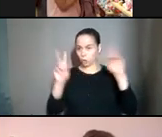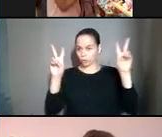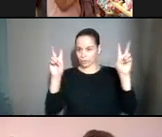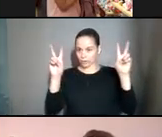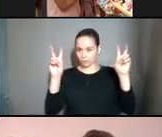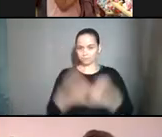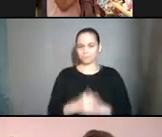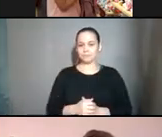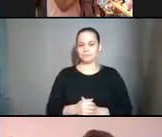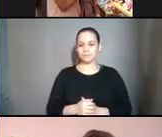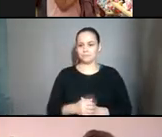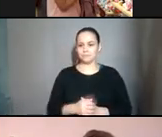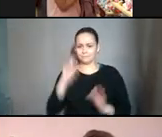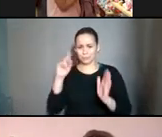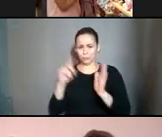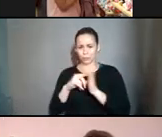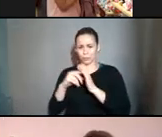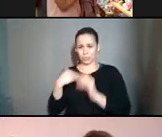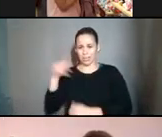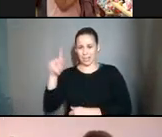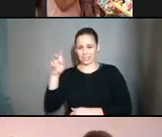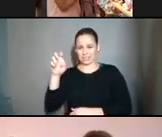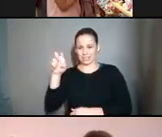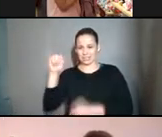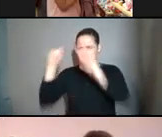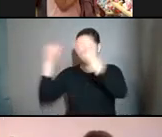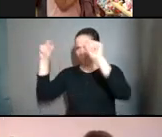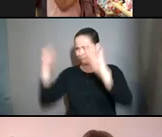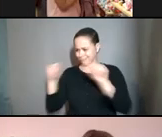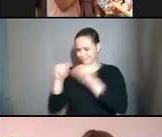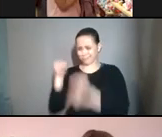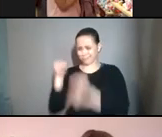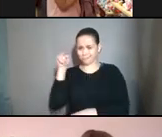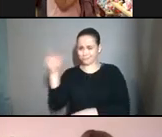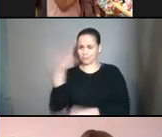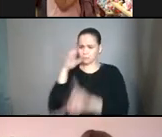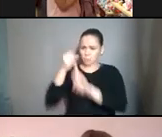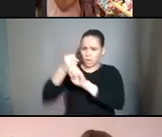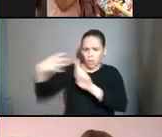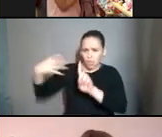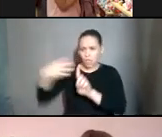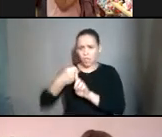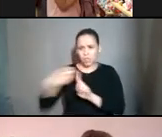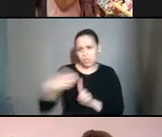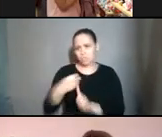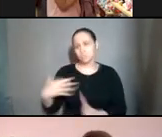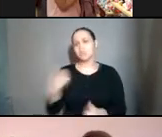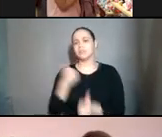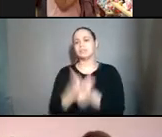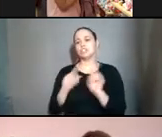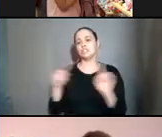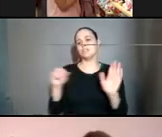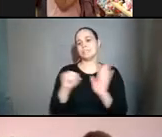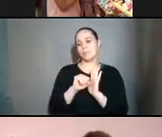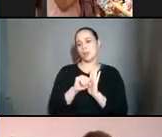Please see the key on the right side of the screen to understand the different symbols. If your